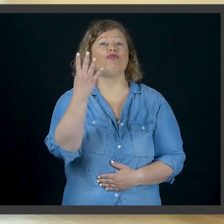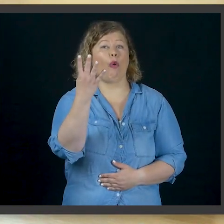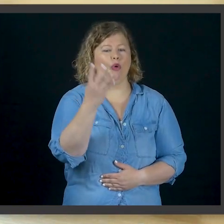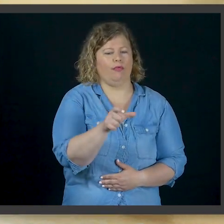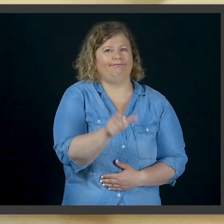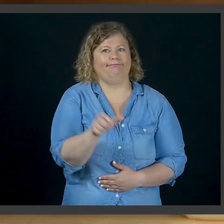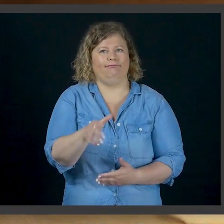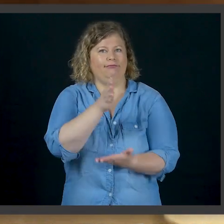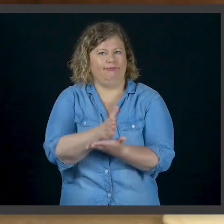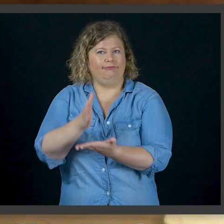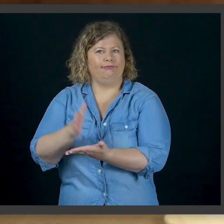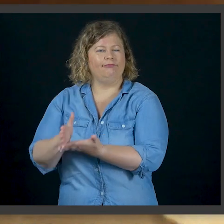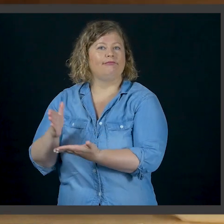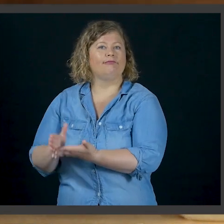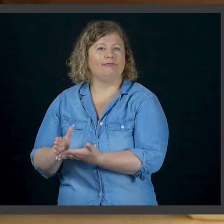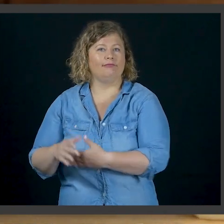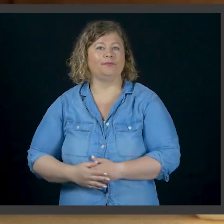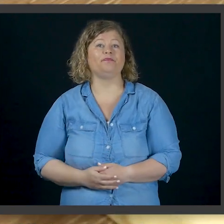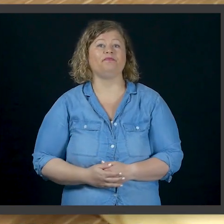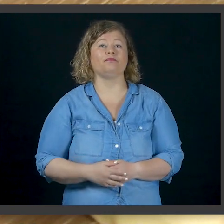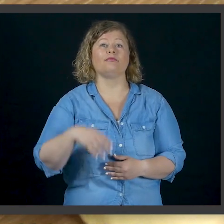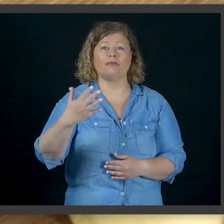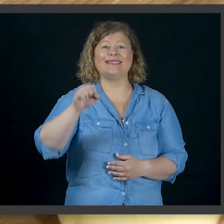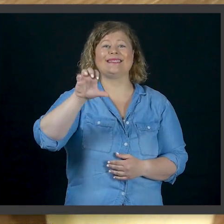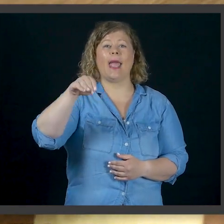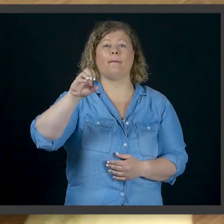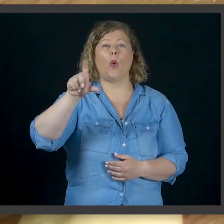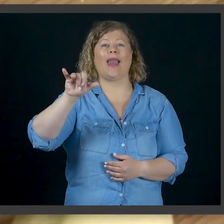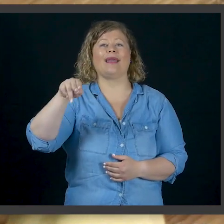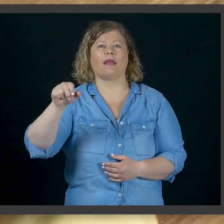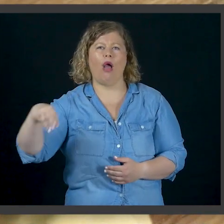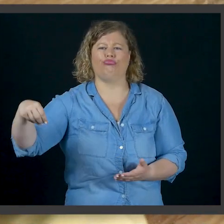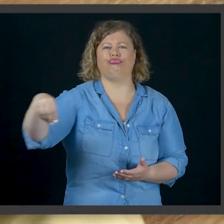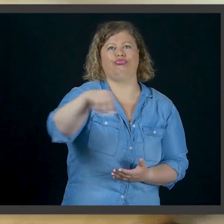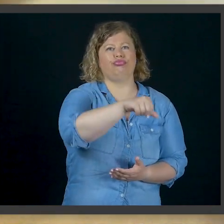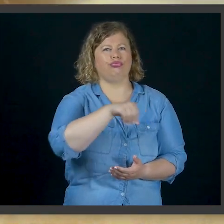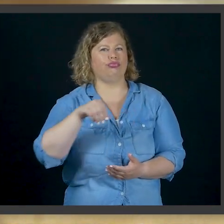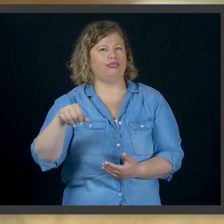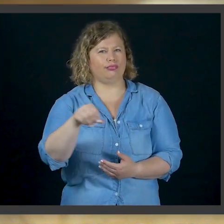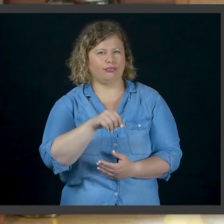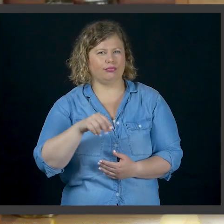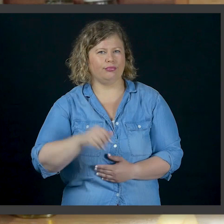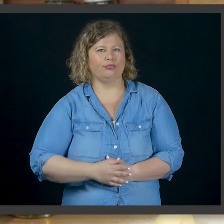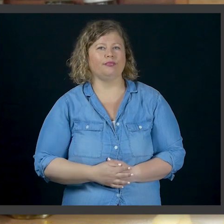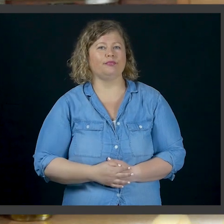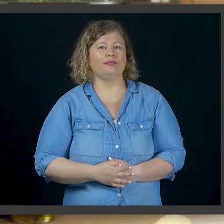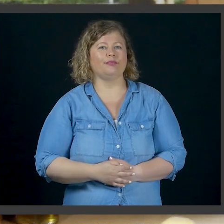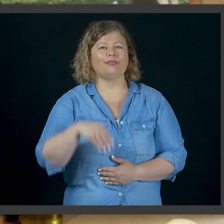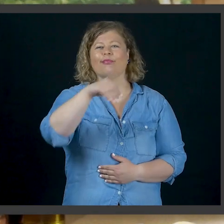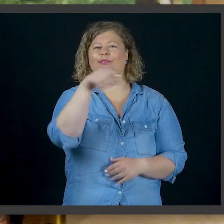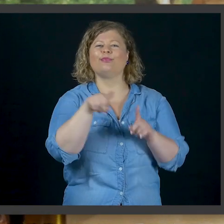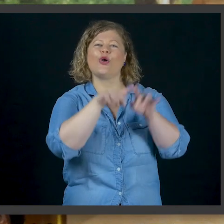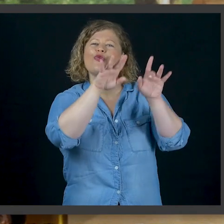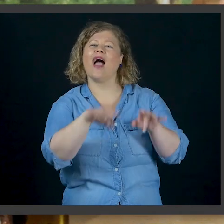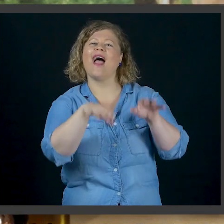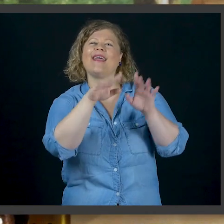Divide it into 5 equal parts and sprinkle with a generous amount of semolina. Make it